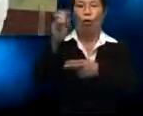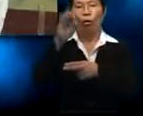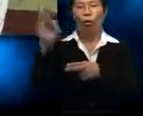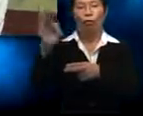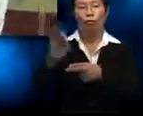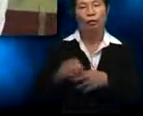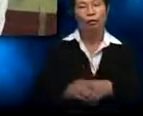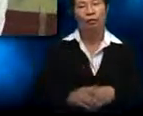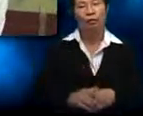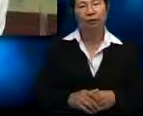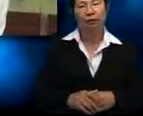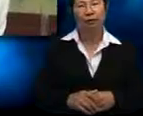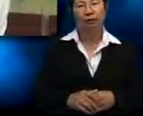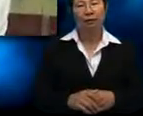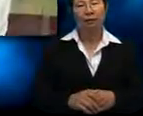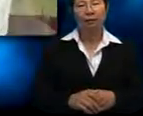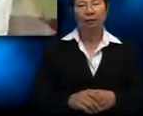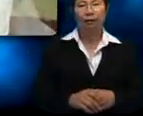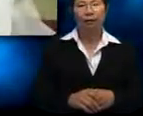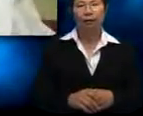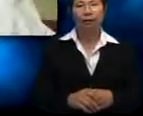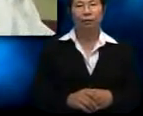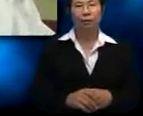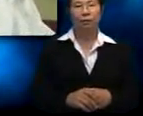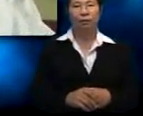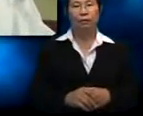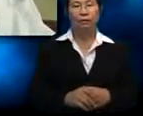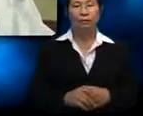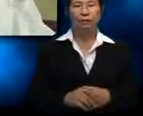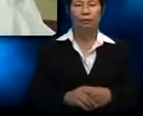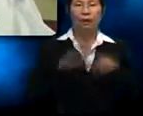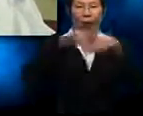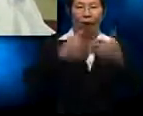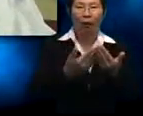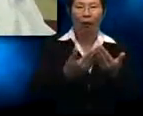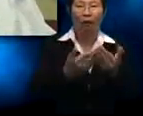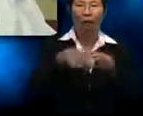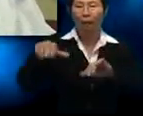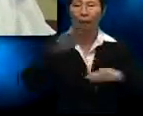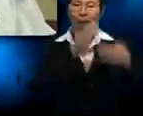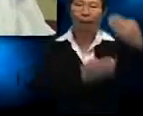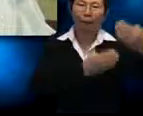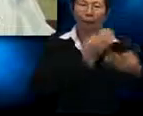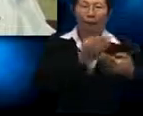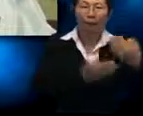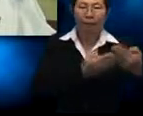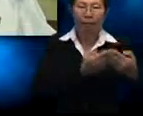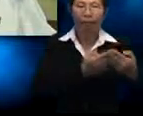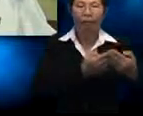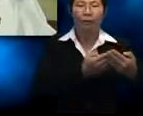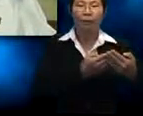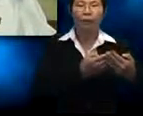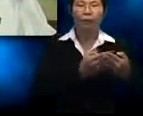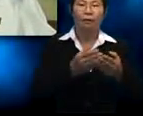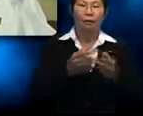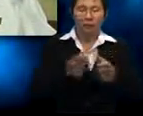the marbles in this cylinder. How does the marble behave when I move the